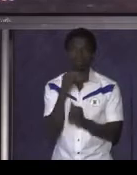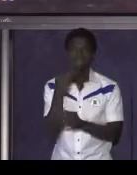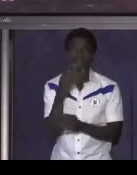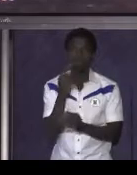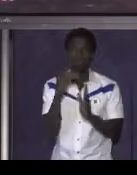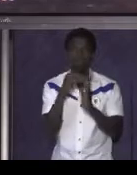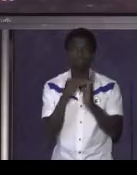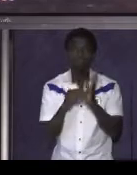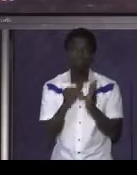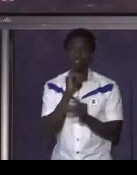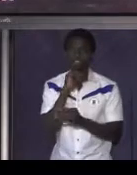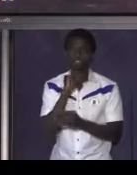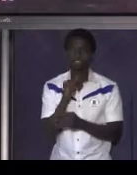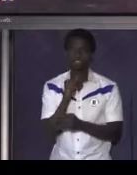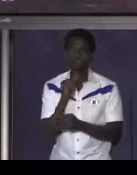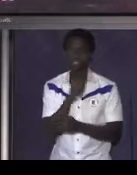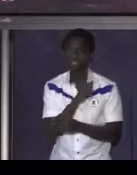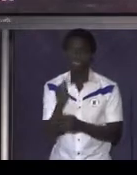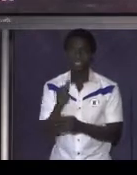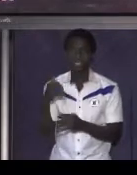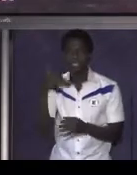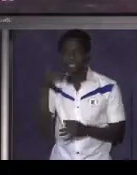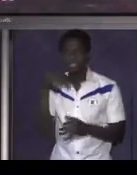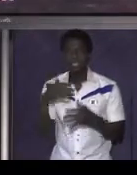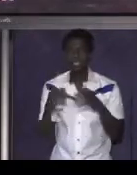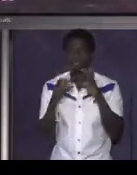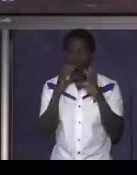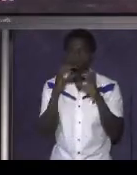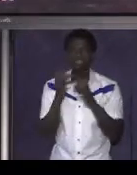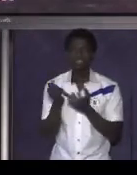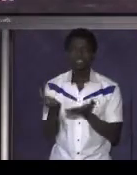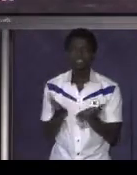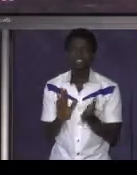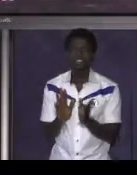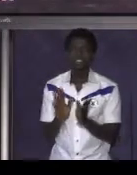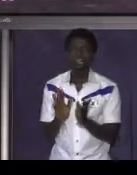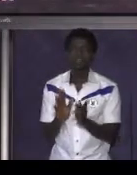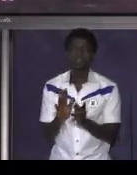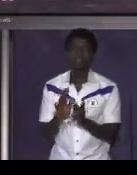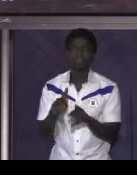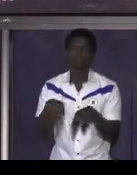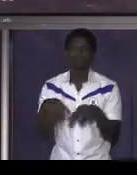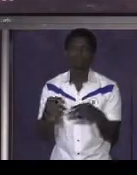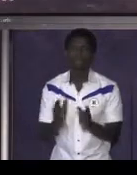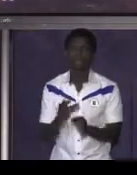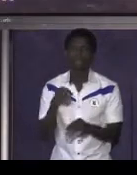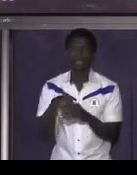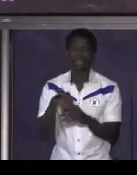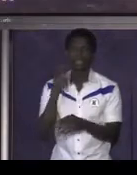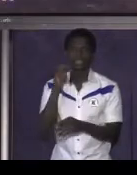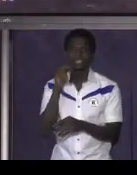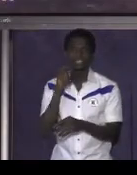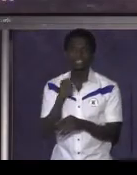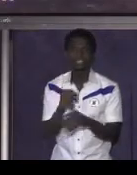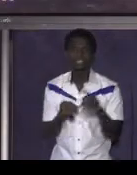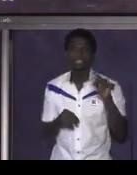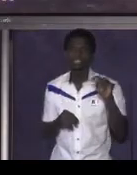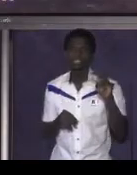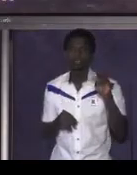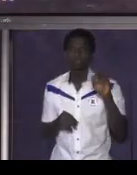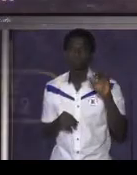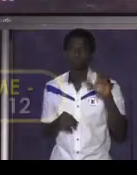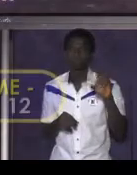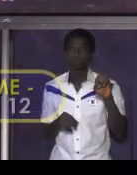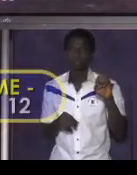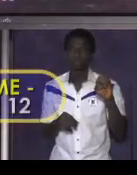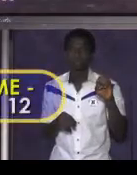the following is not a telecommunications service provider in Nigeria? A. T-Mobile.